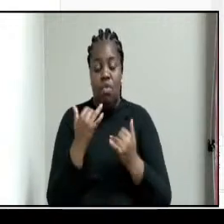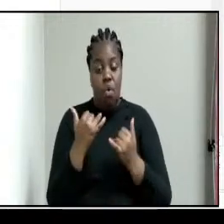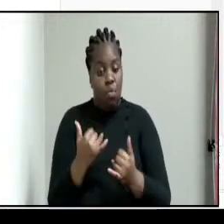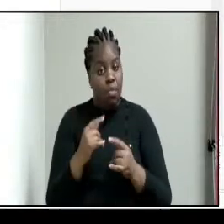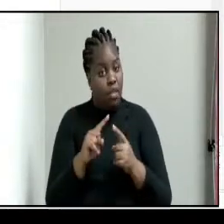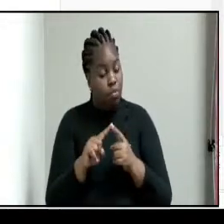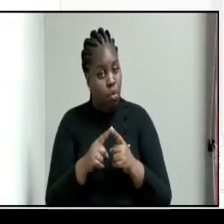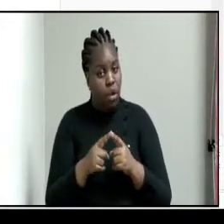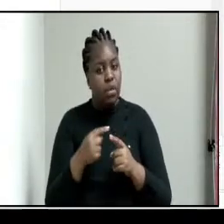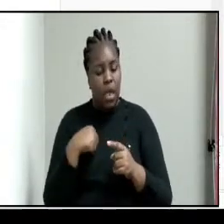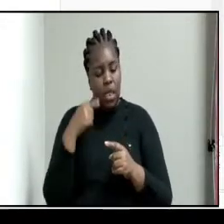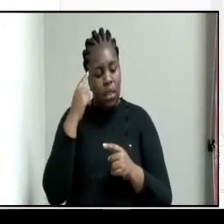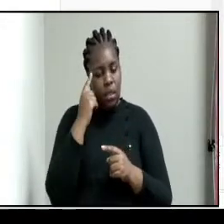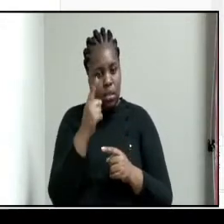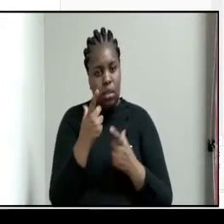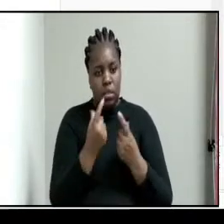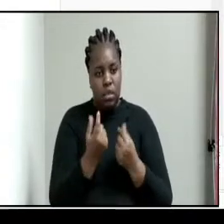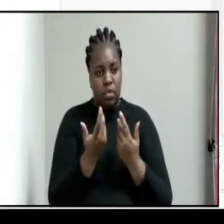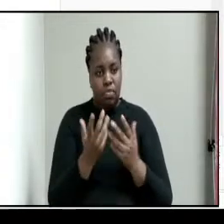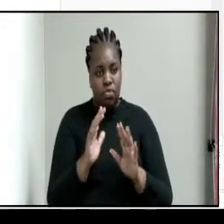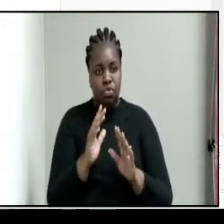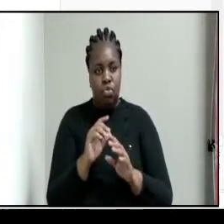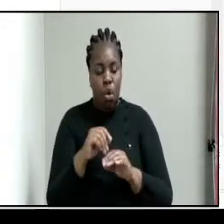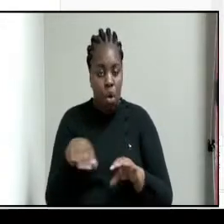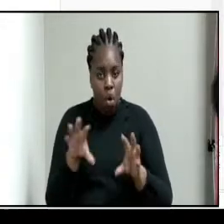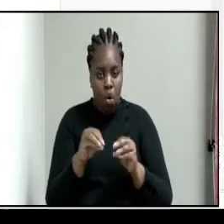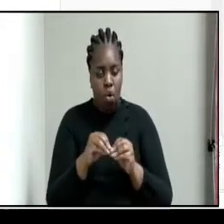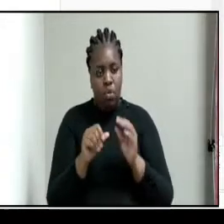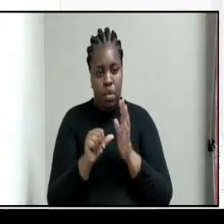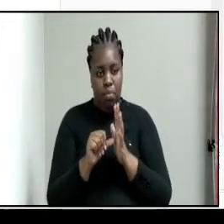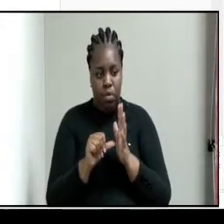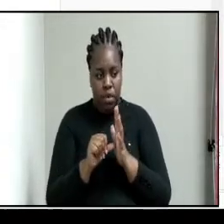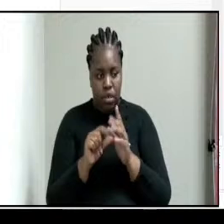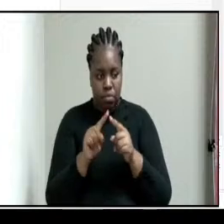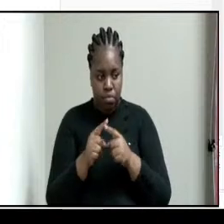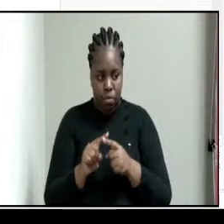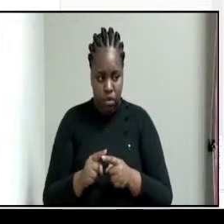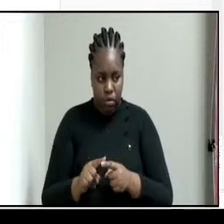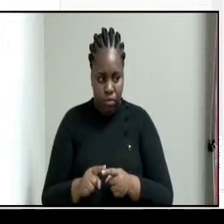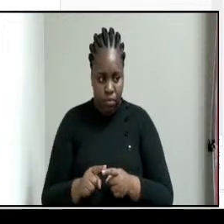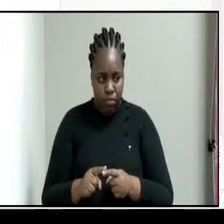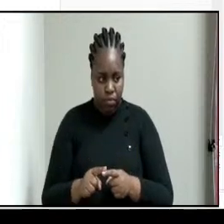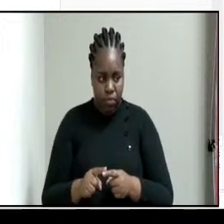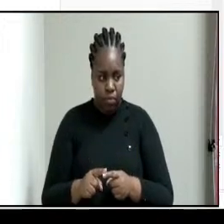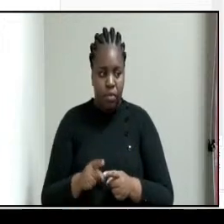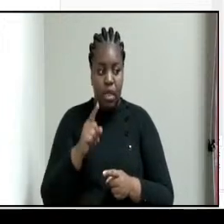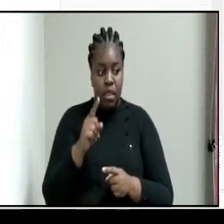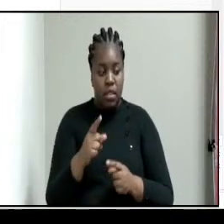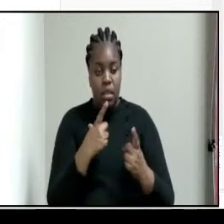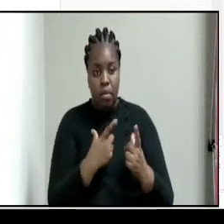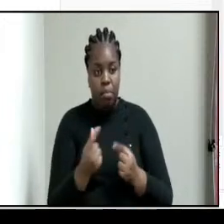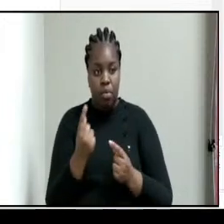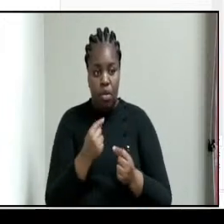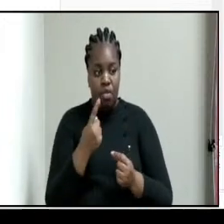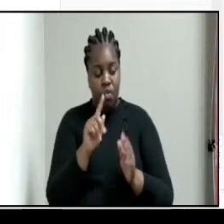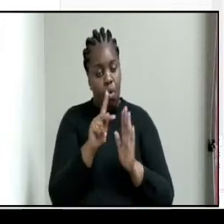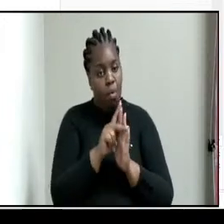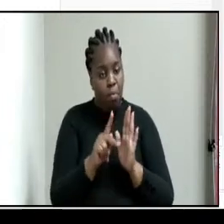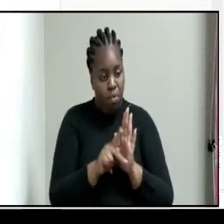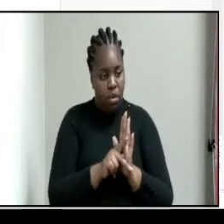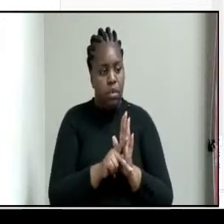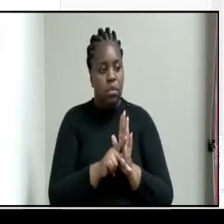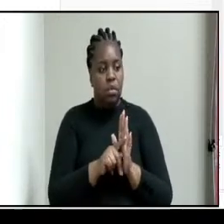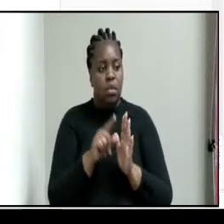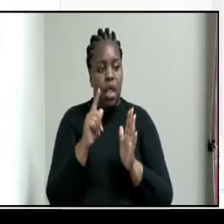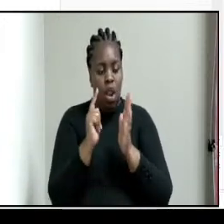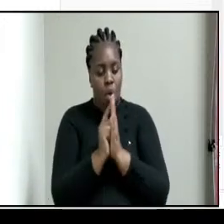point, I think, has been made in almost all the key elements. And this generally entails that the implementation of the protective policies and laws